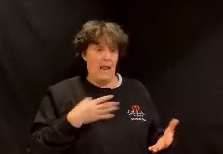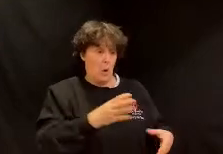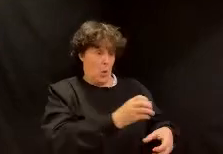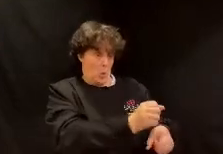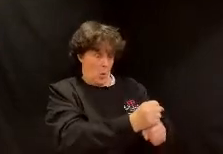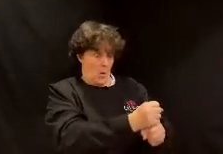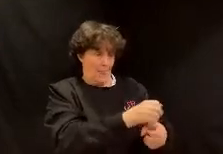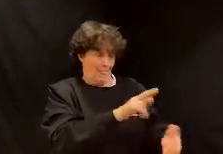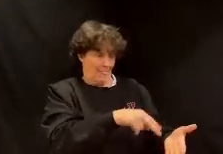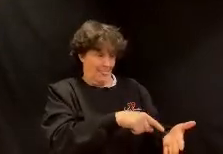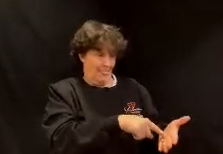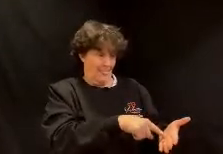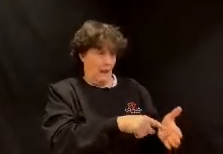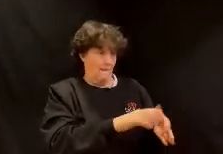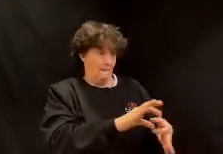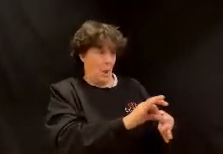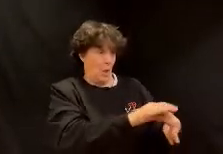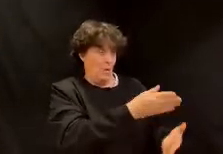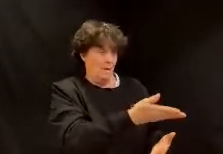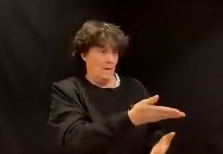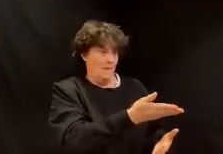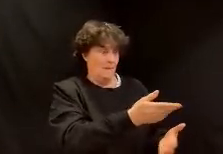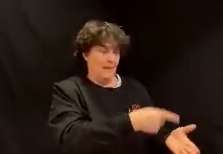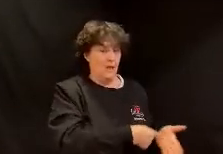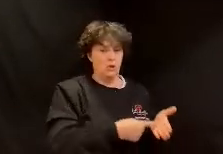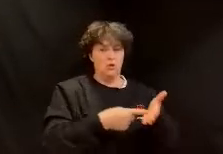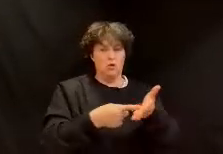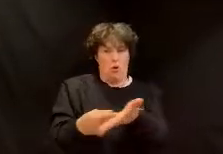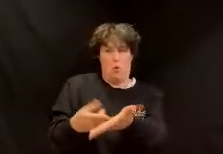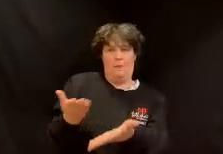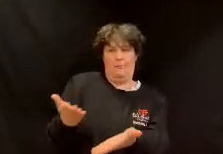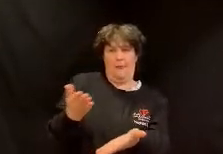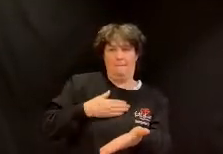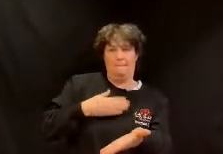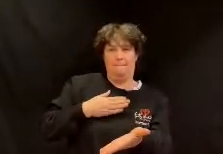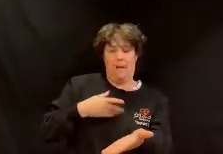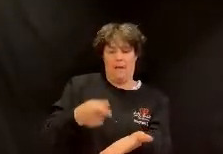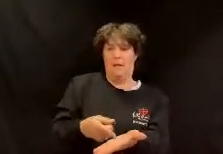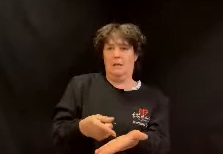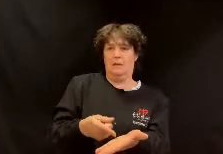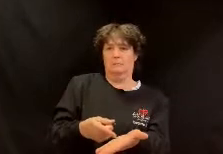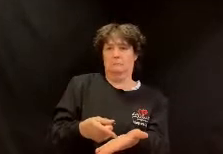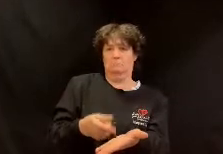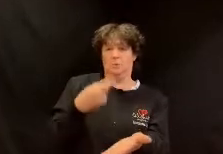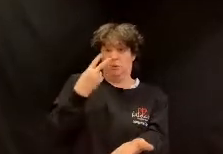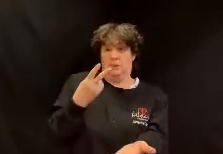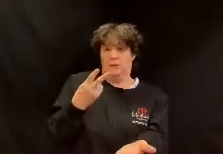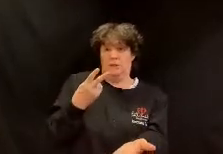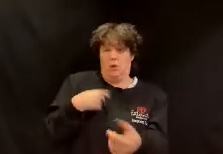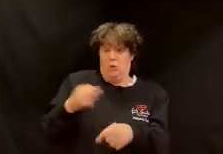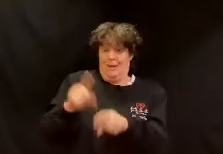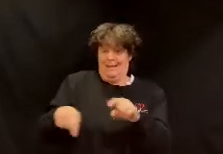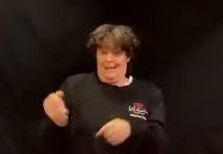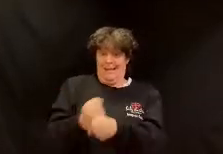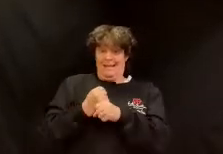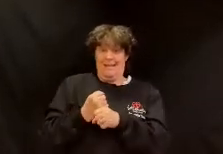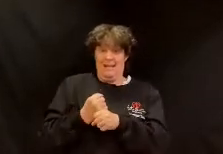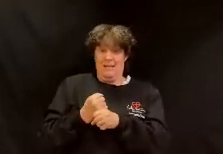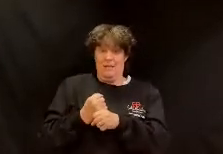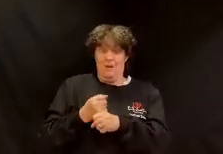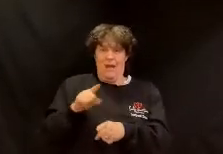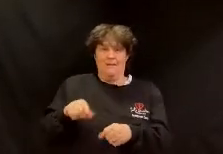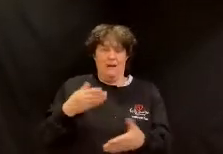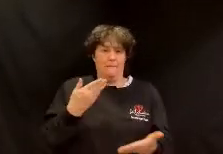them, guess what? They went and presented that to him and said, this belongs to me. You couldn't get it unless you had the